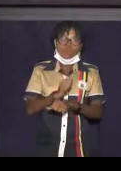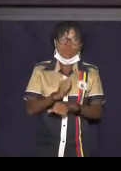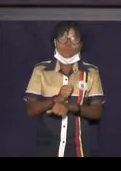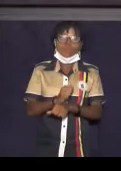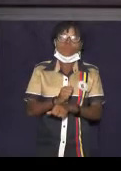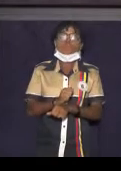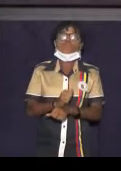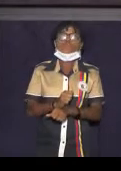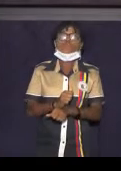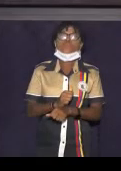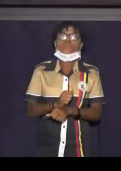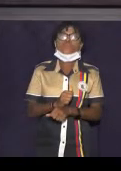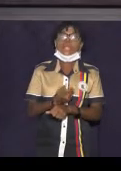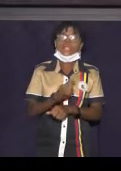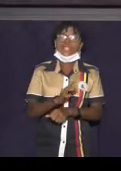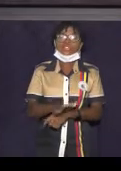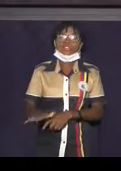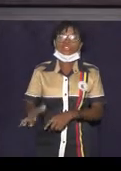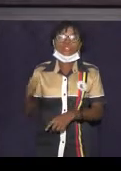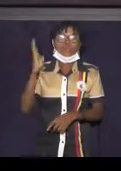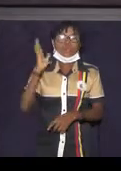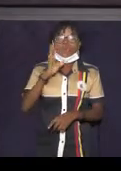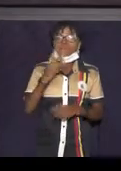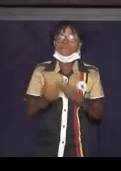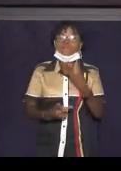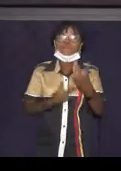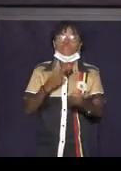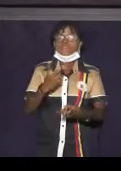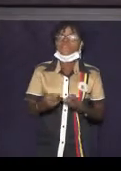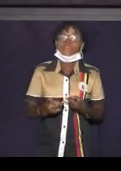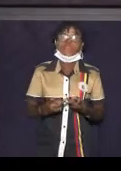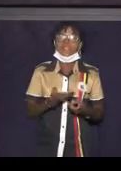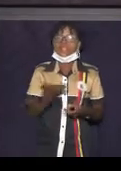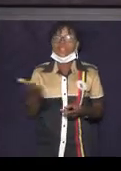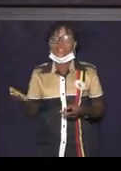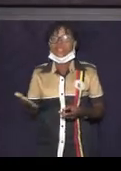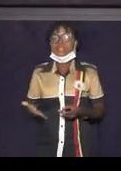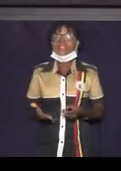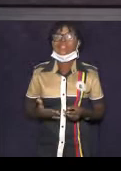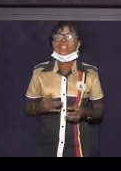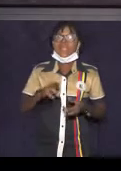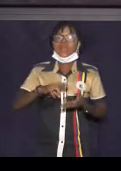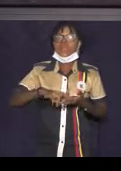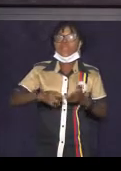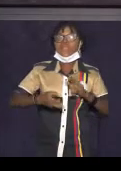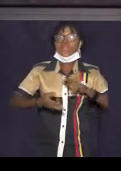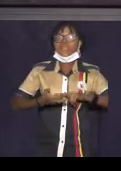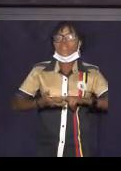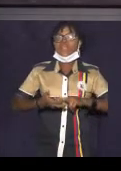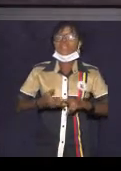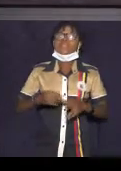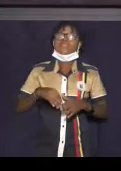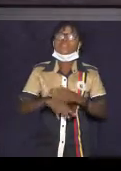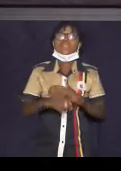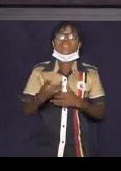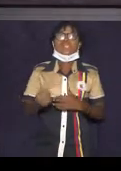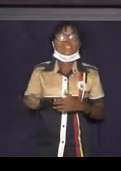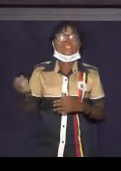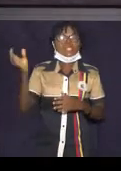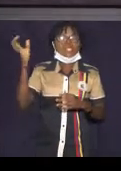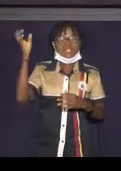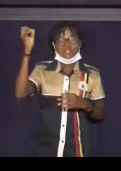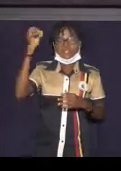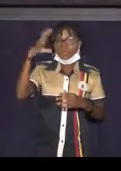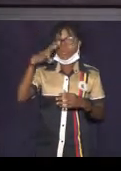tense. The children will visit their relatives in the summer. The children will visit their relatives in